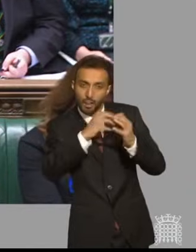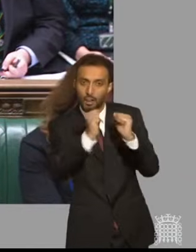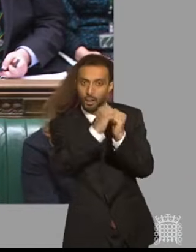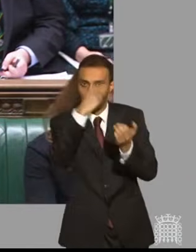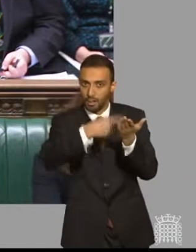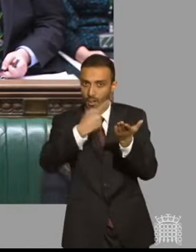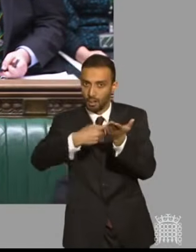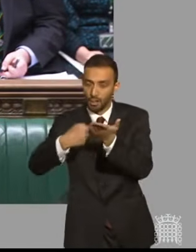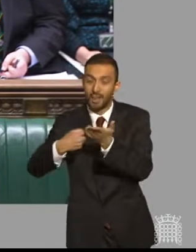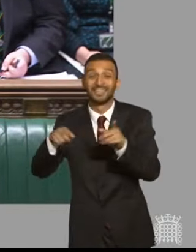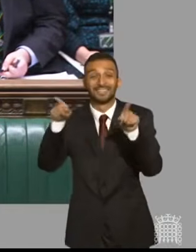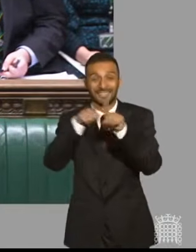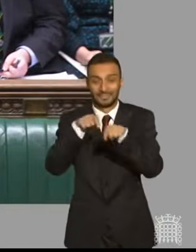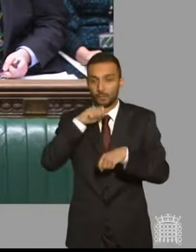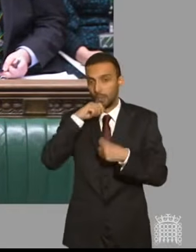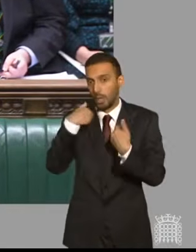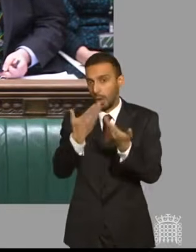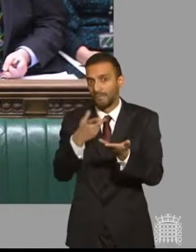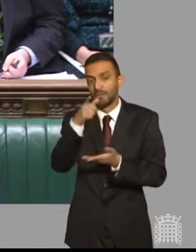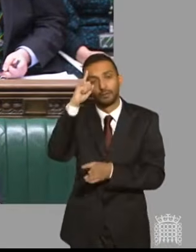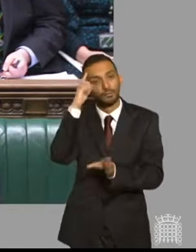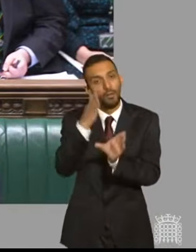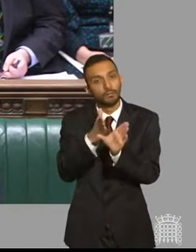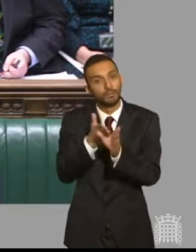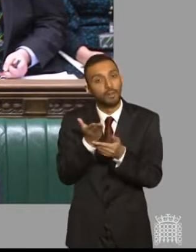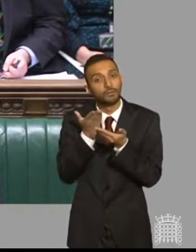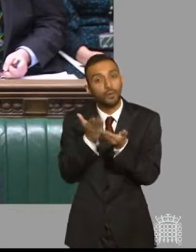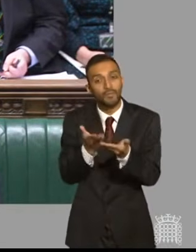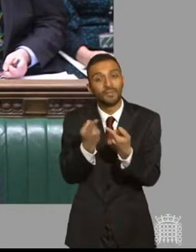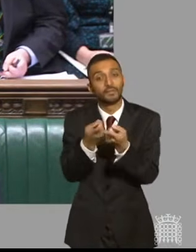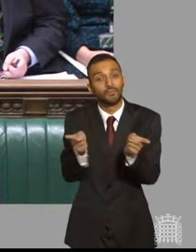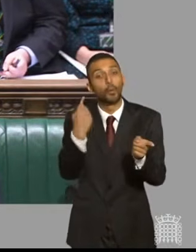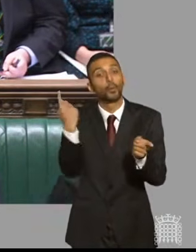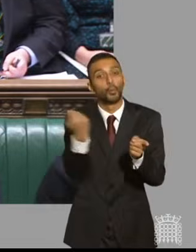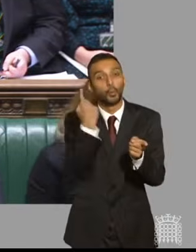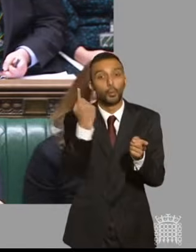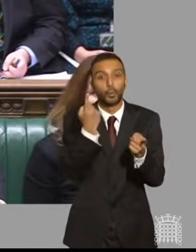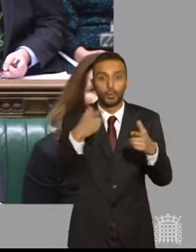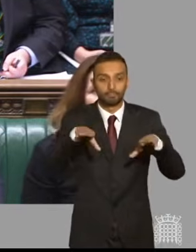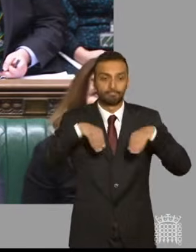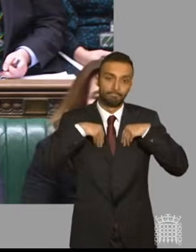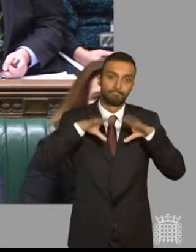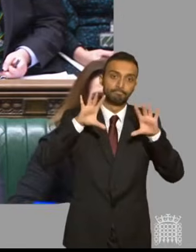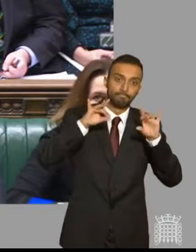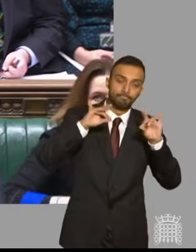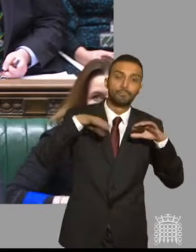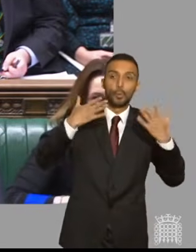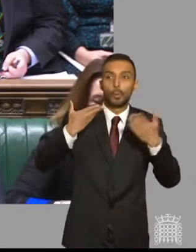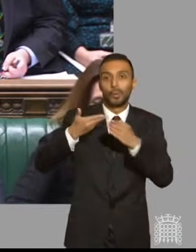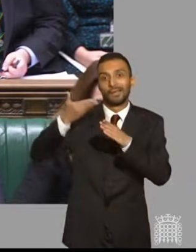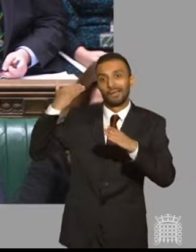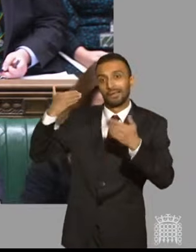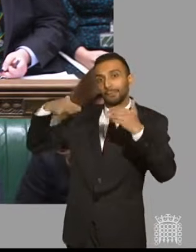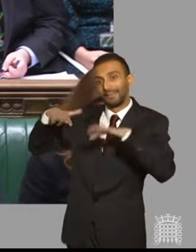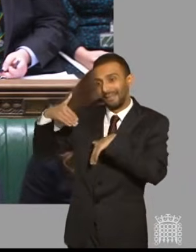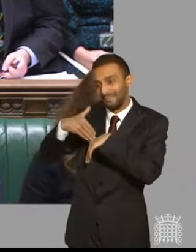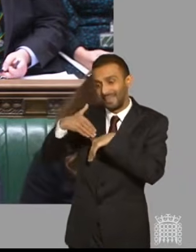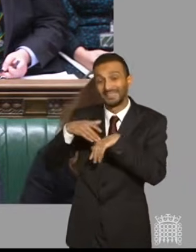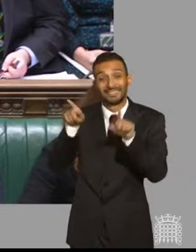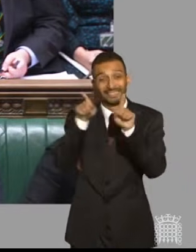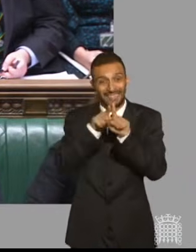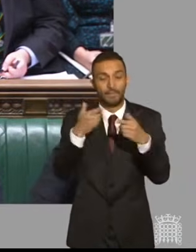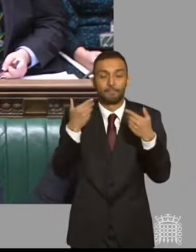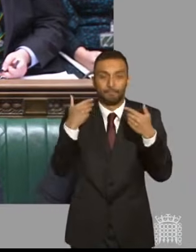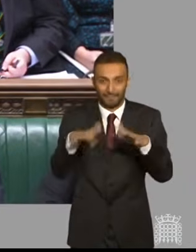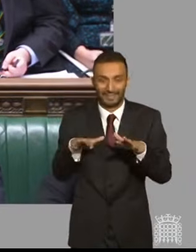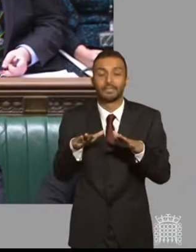and affected. We have also committed to providing an update to Parliament on next steps through an oral statement within